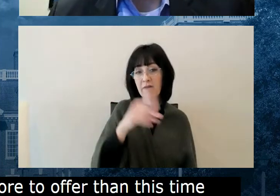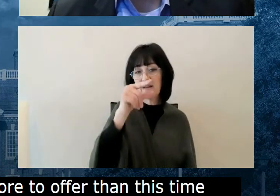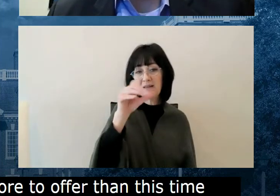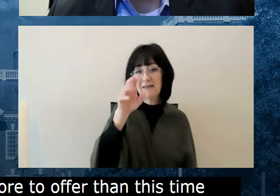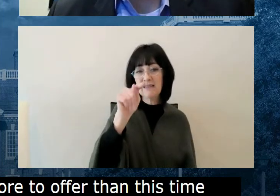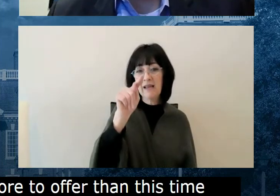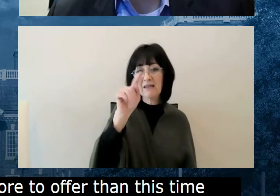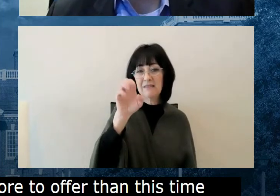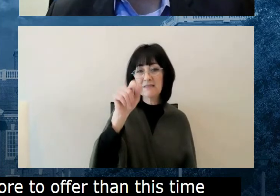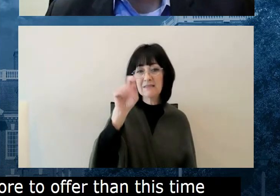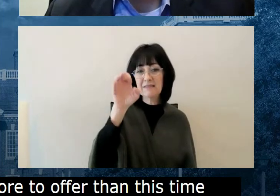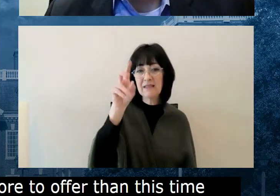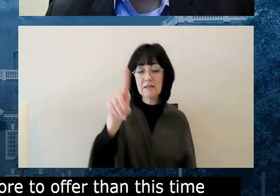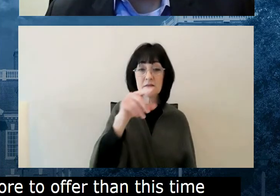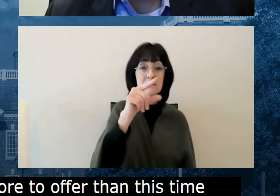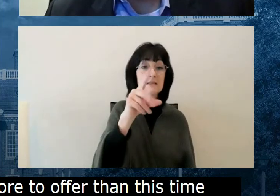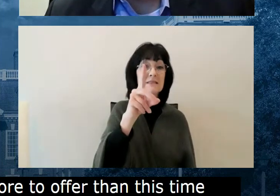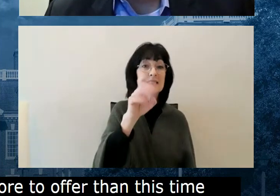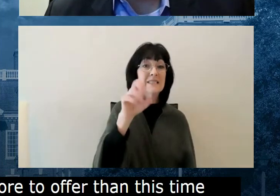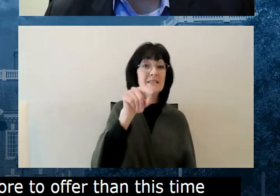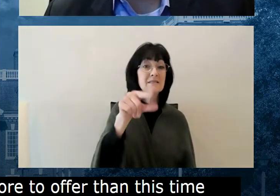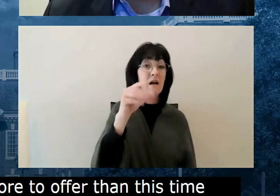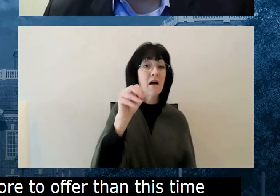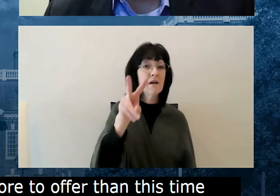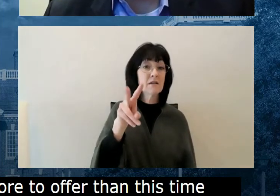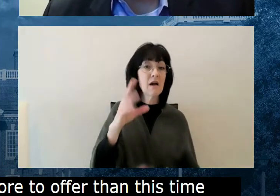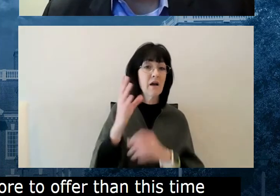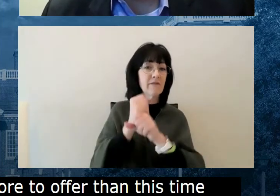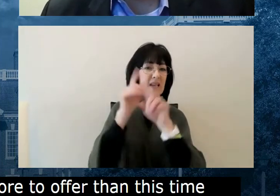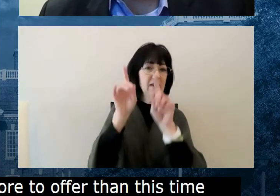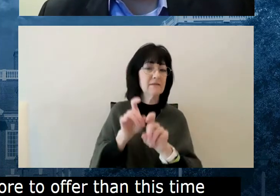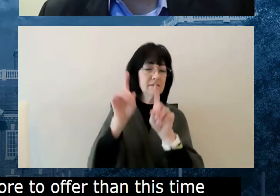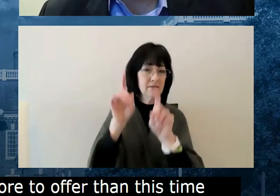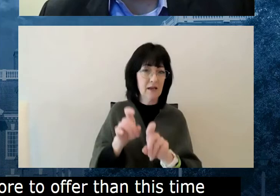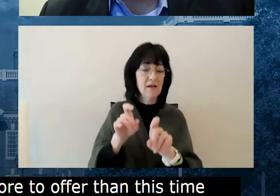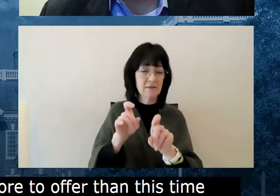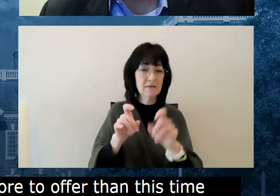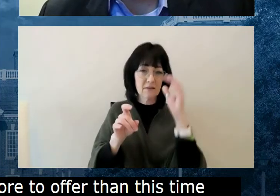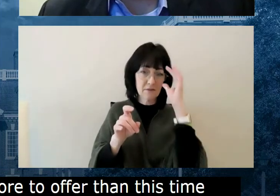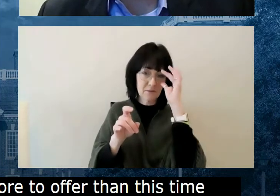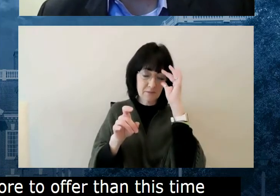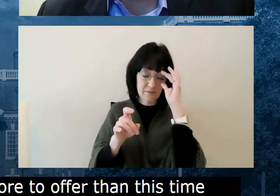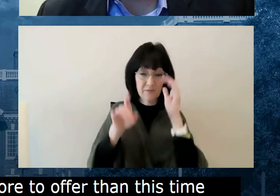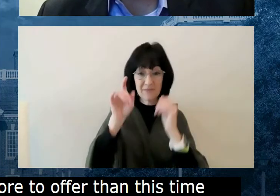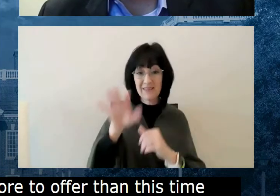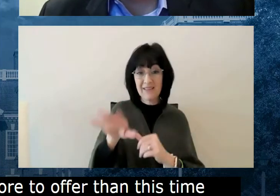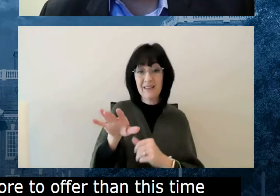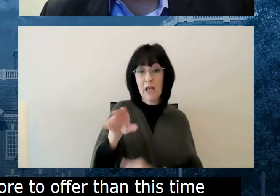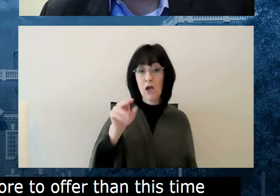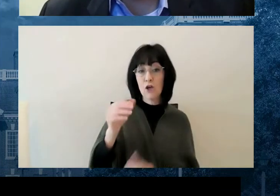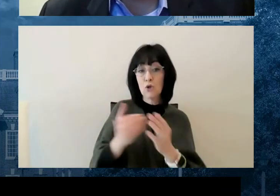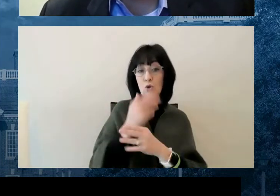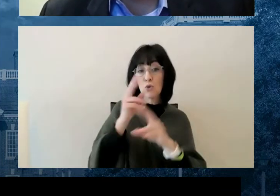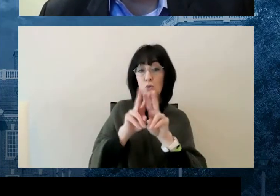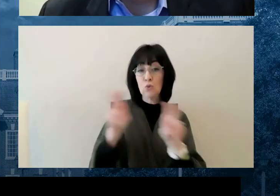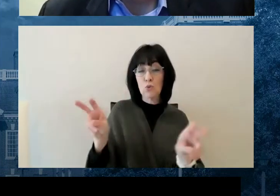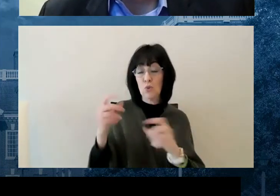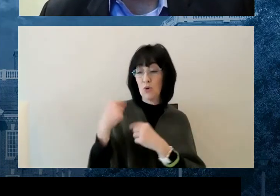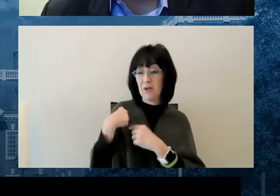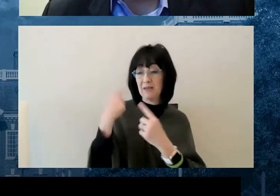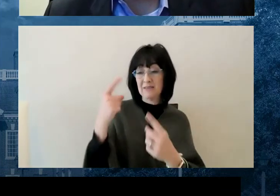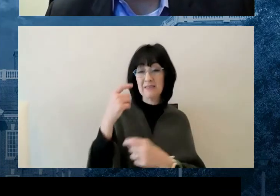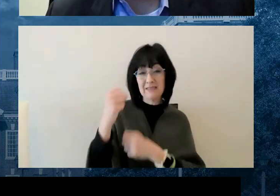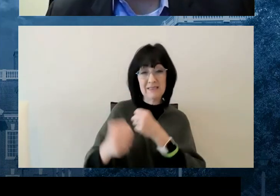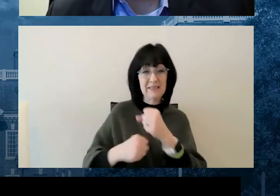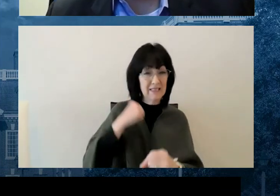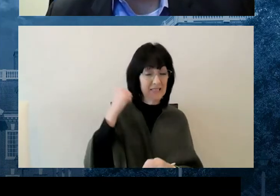week's locations. With that, Newcastle County, who's been a tremendous partner over the last really year coming